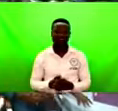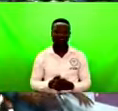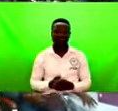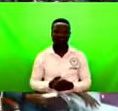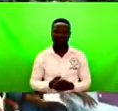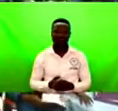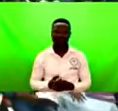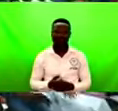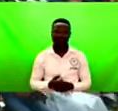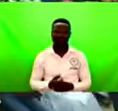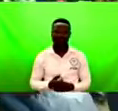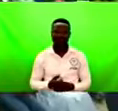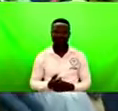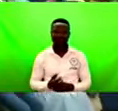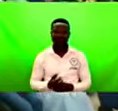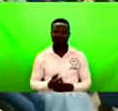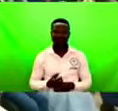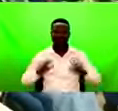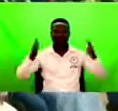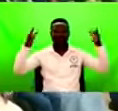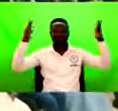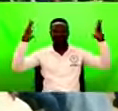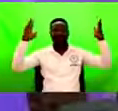Give the Lord a big round of applause, please.